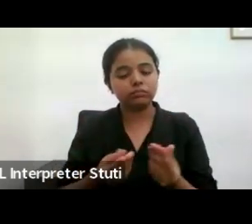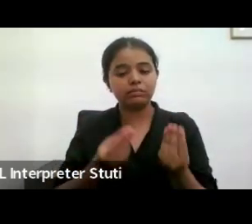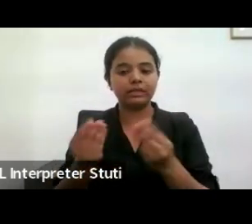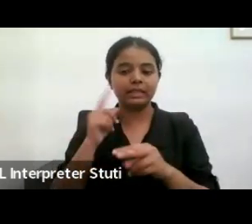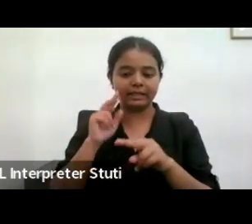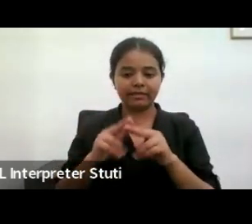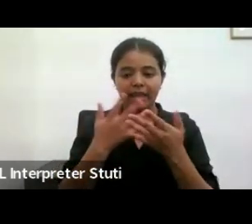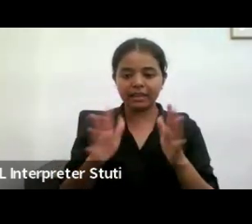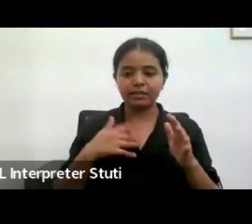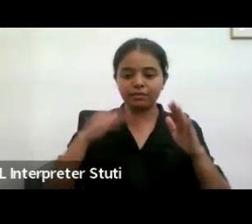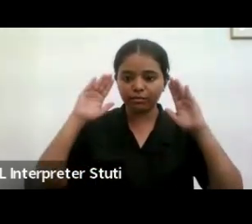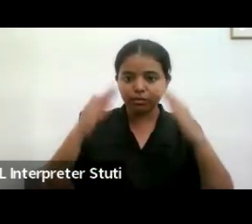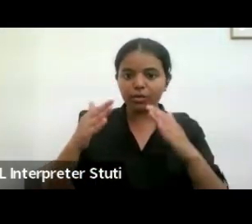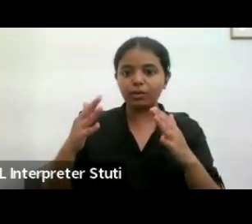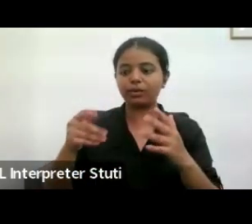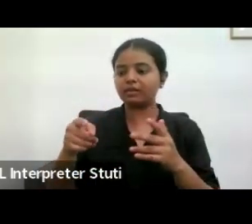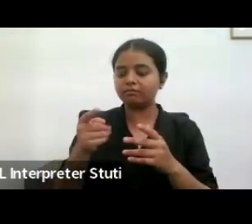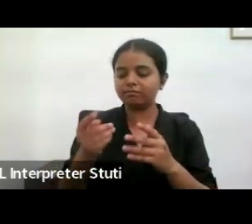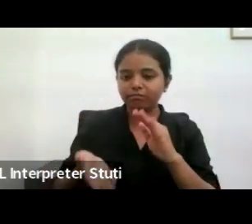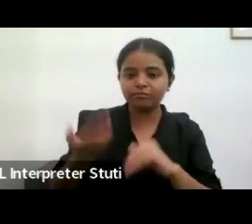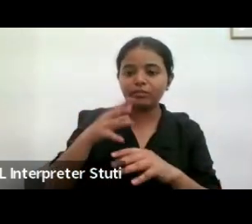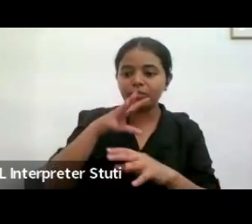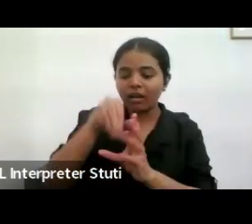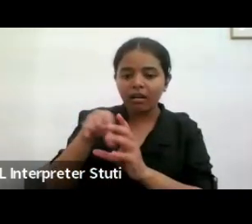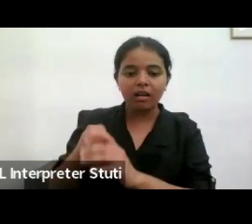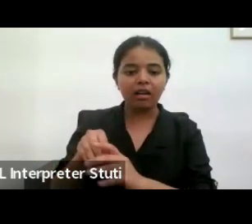doing that, it compromises the growth of the child.